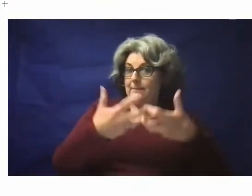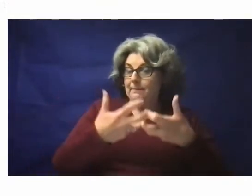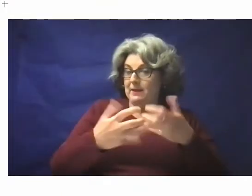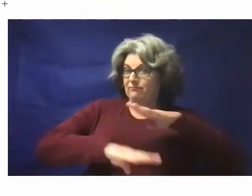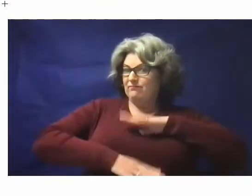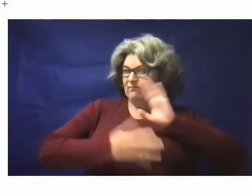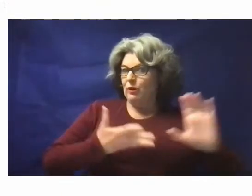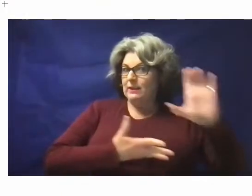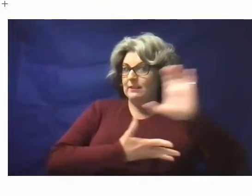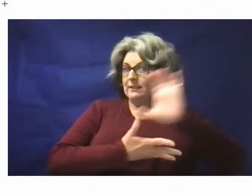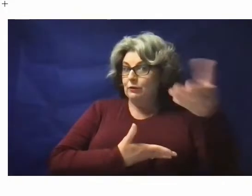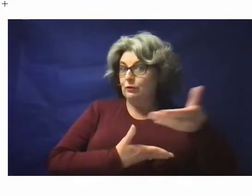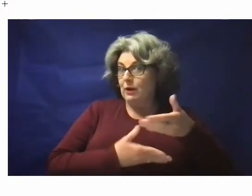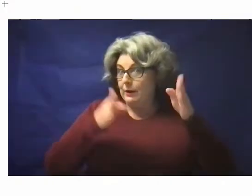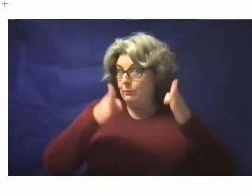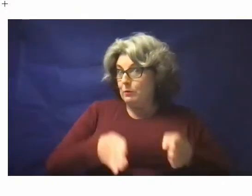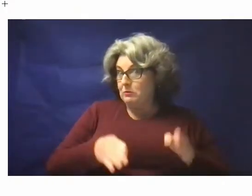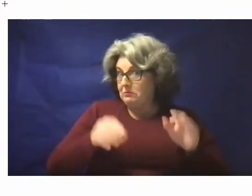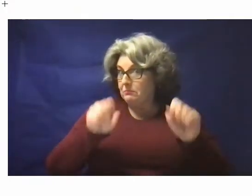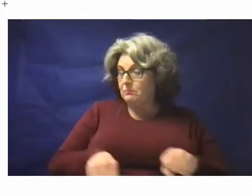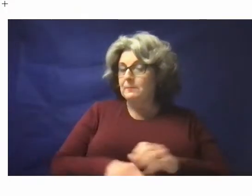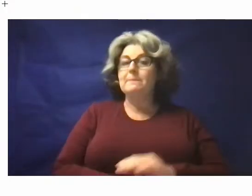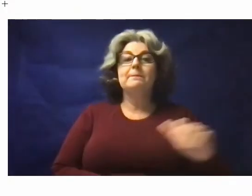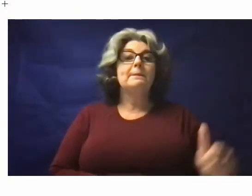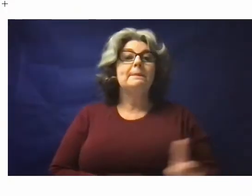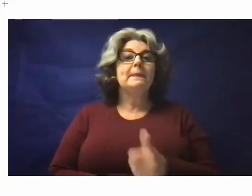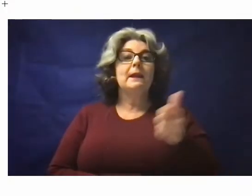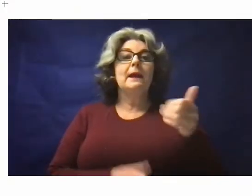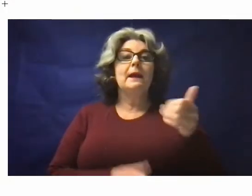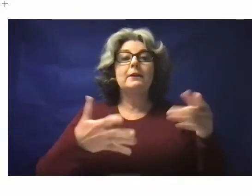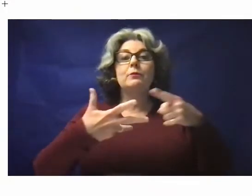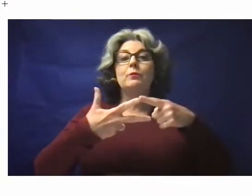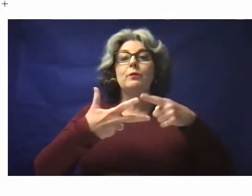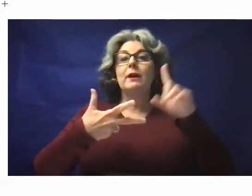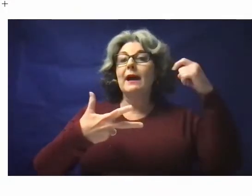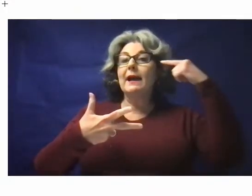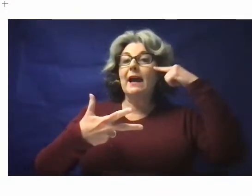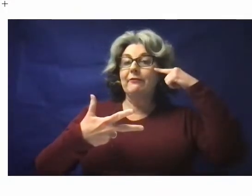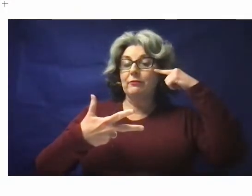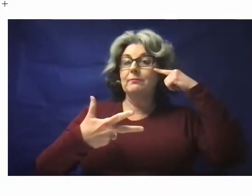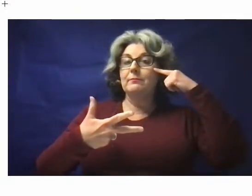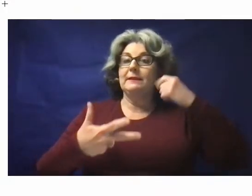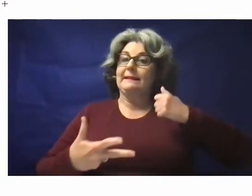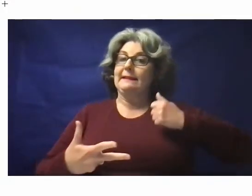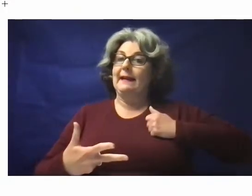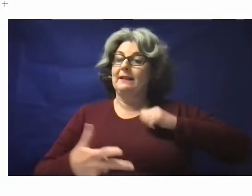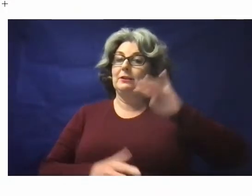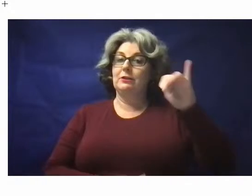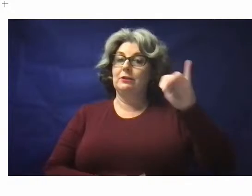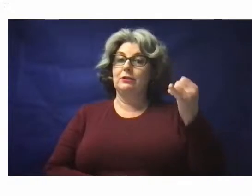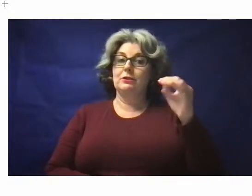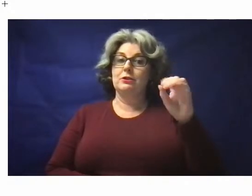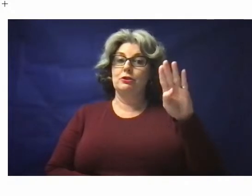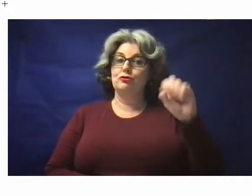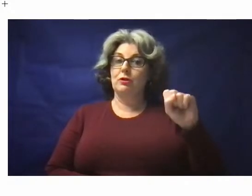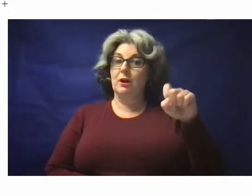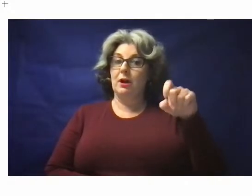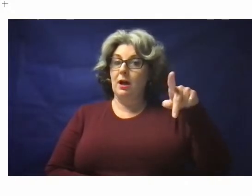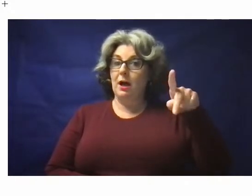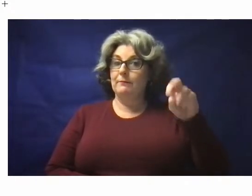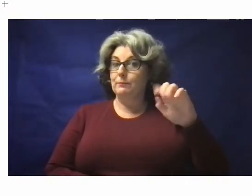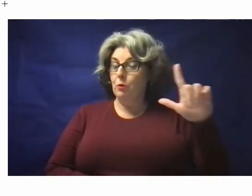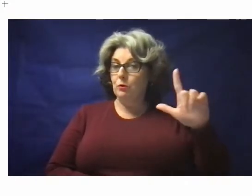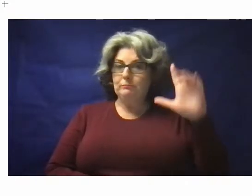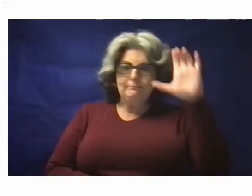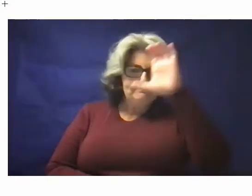hire someone. Another way is on our Government of Canada jobs portal. You will be able to search through hundreds